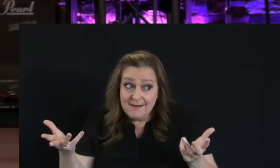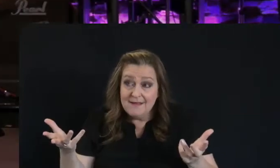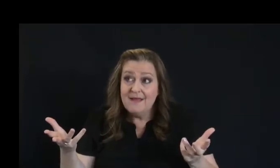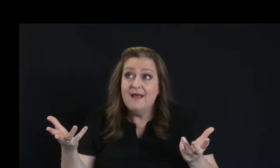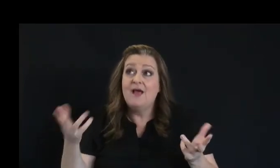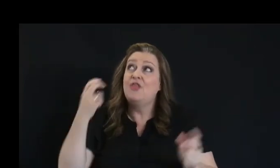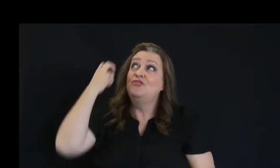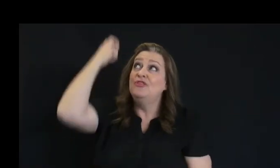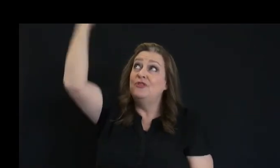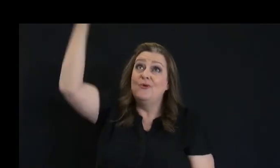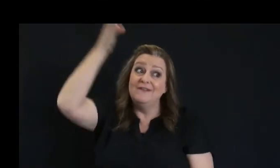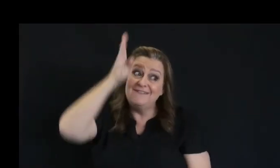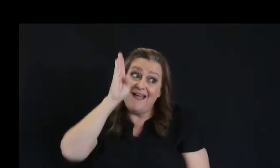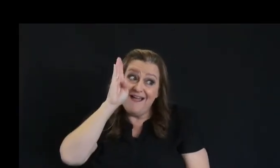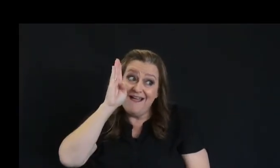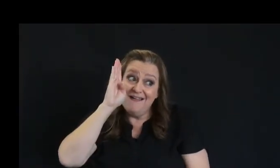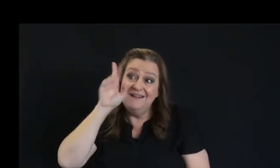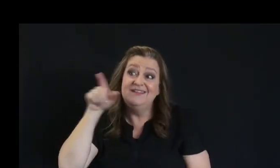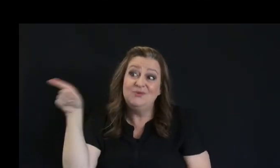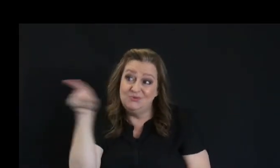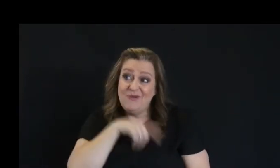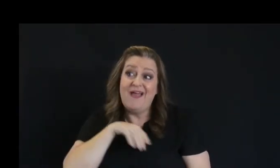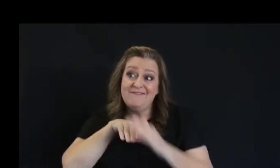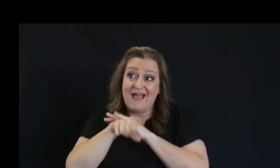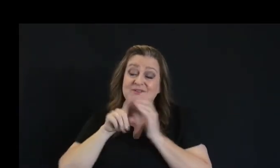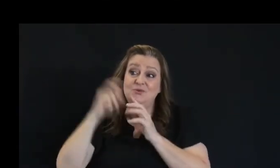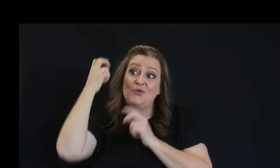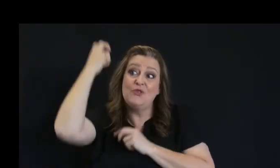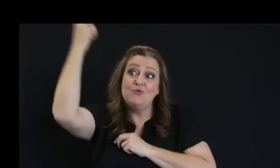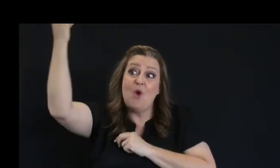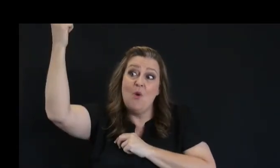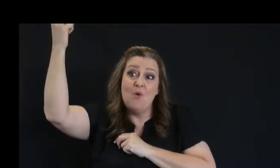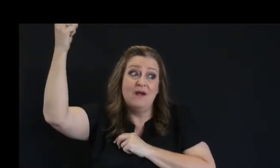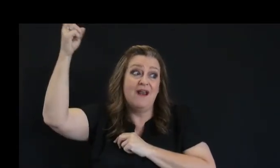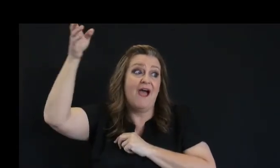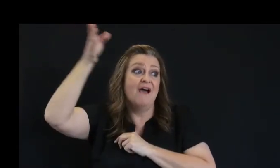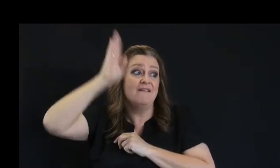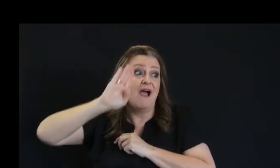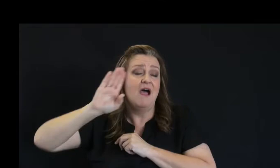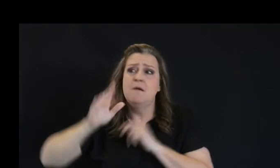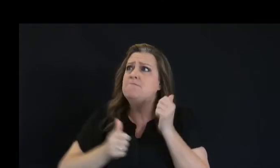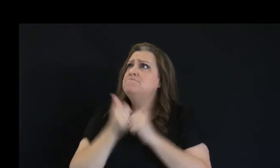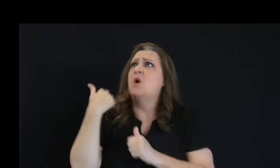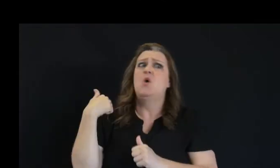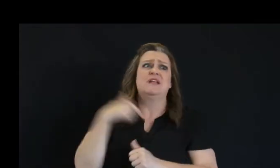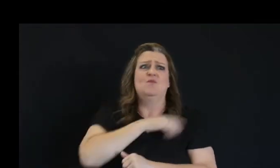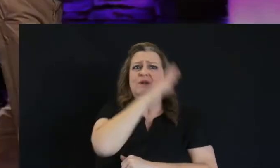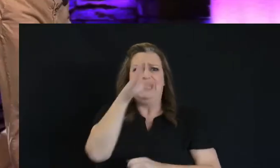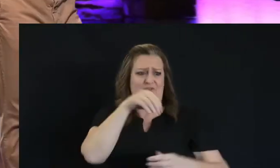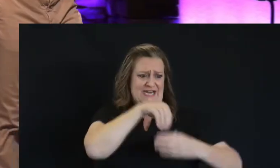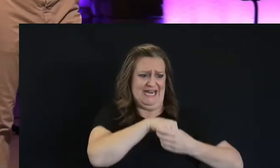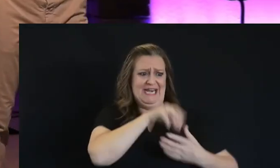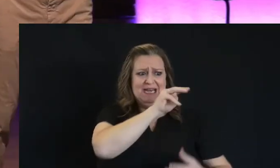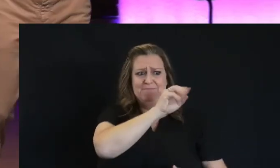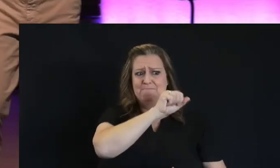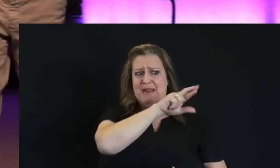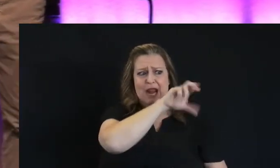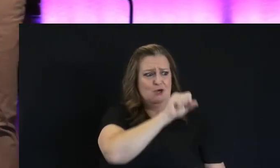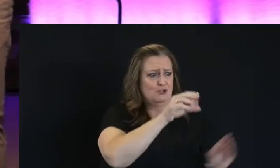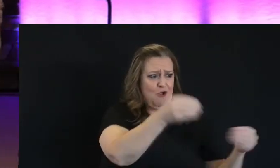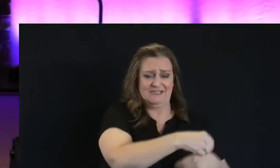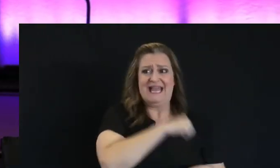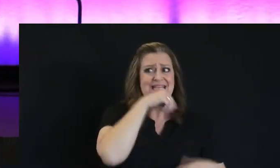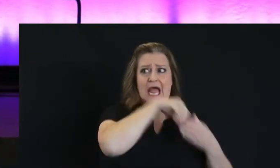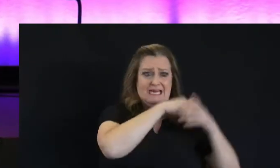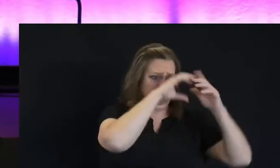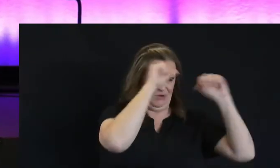The throne of God. You have access to the throne of God. You will never, most of us will never be in the mayor's office, let alone the Oval Office, and yet you